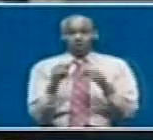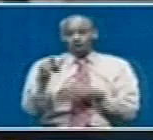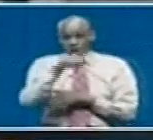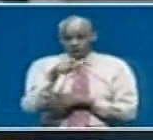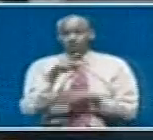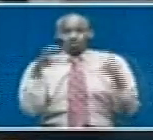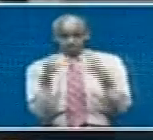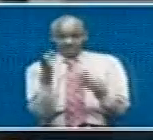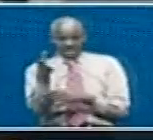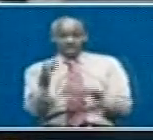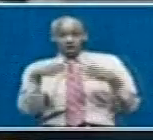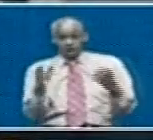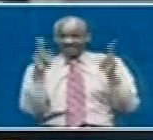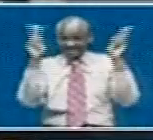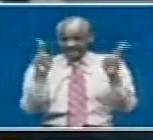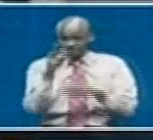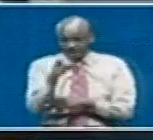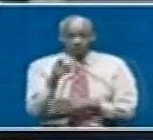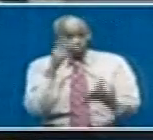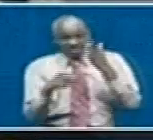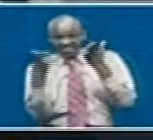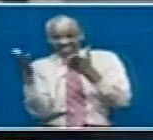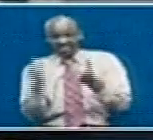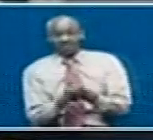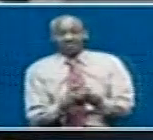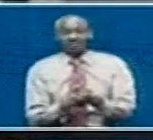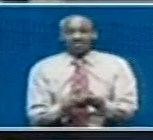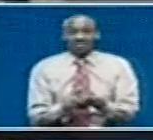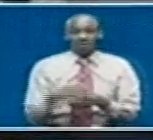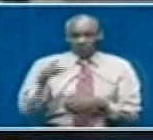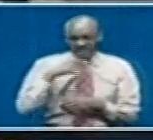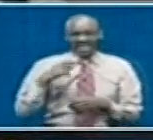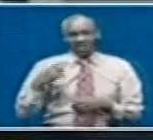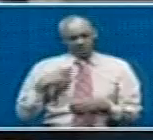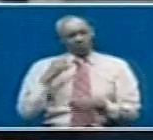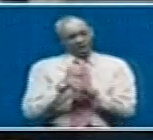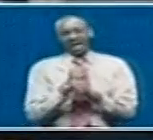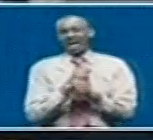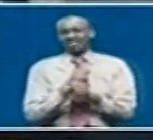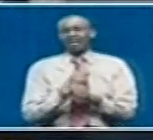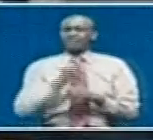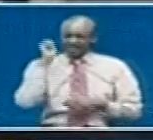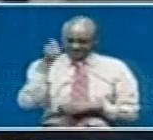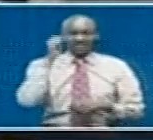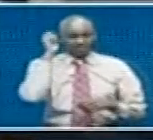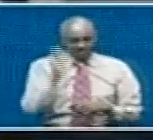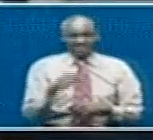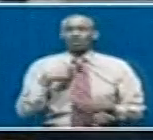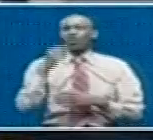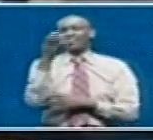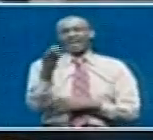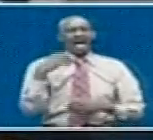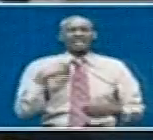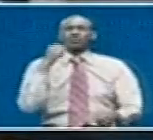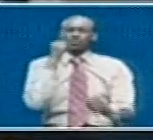militia or international, whatever it is, we are up to the task. The president should go out there and